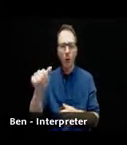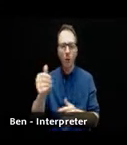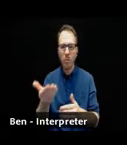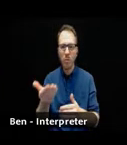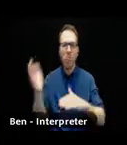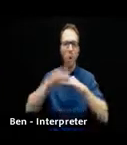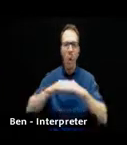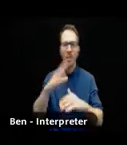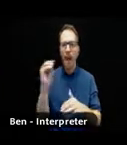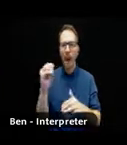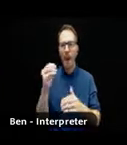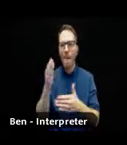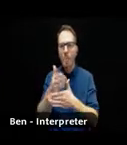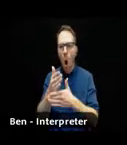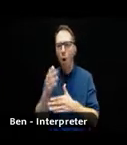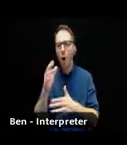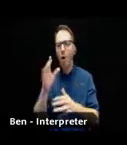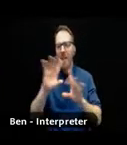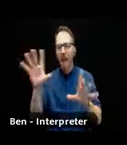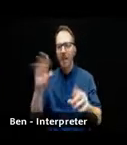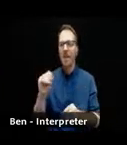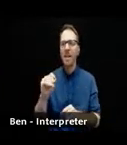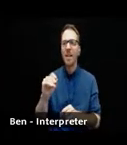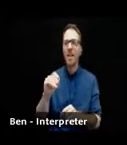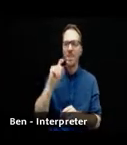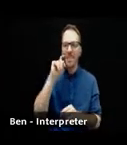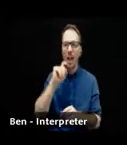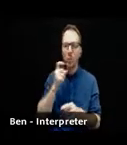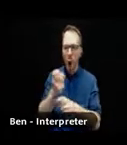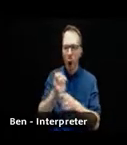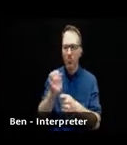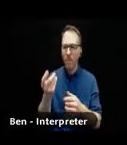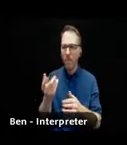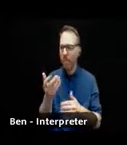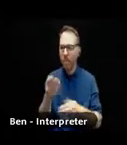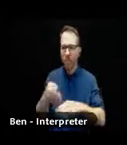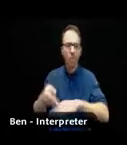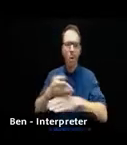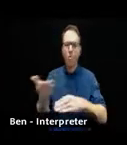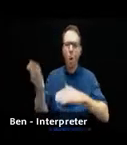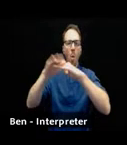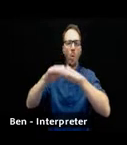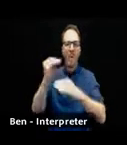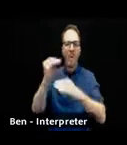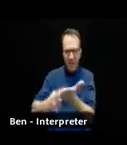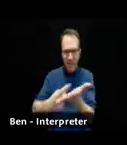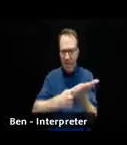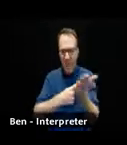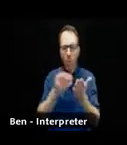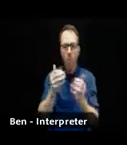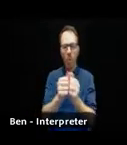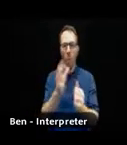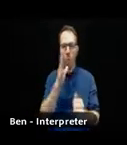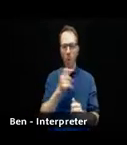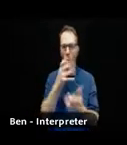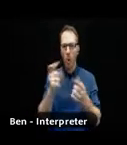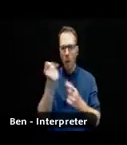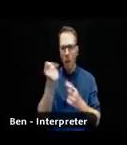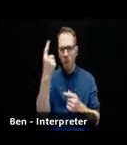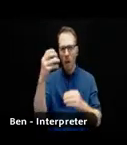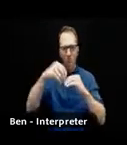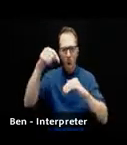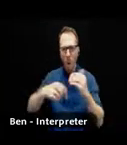partner violence and sexual harm. In a circle, in a discussion that was happening amongst a group of women who wanted to understand what is